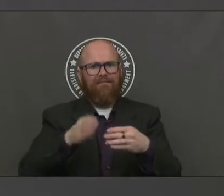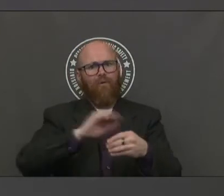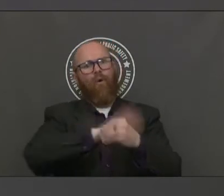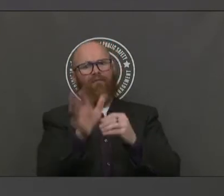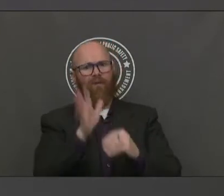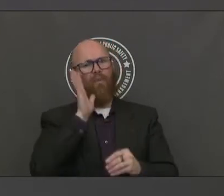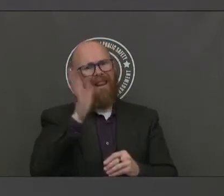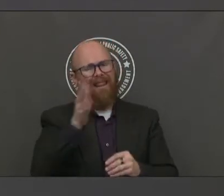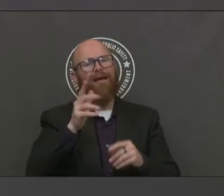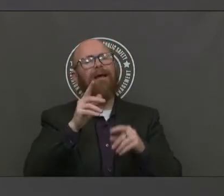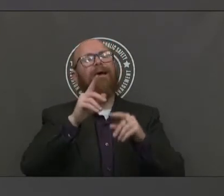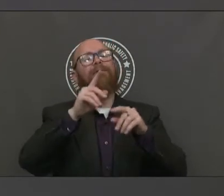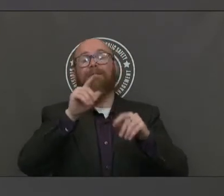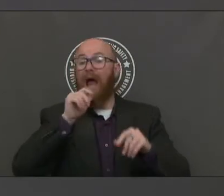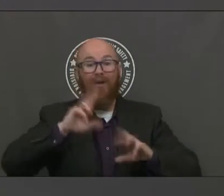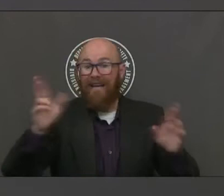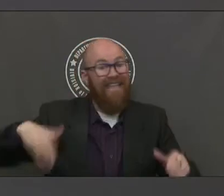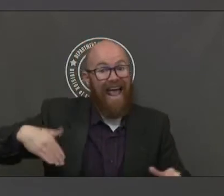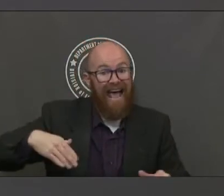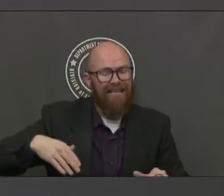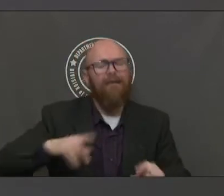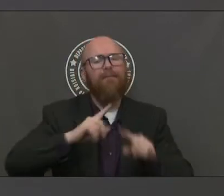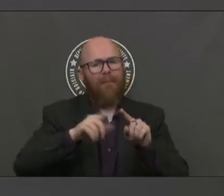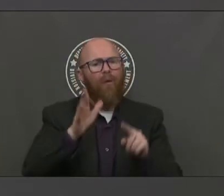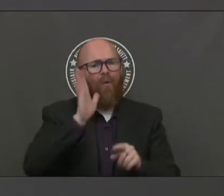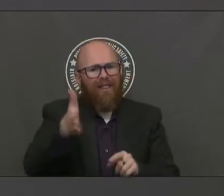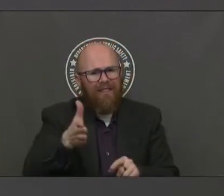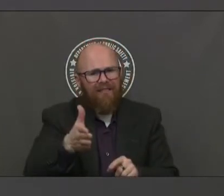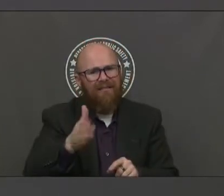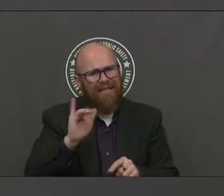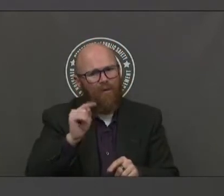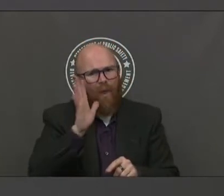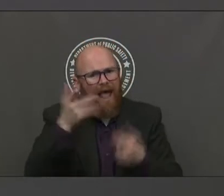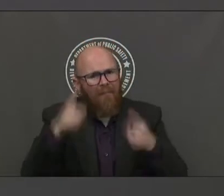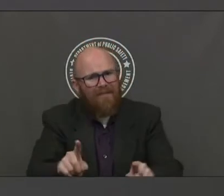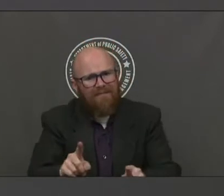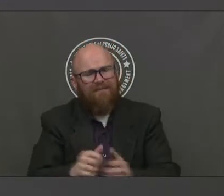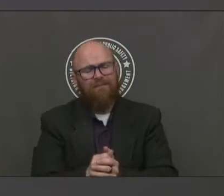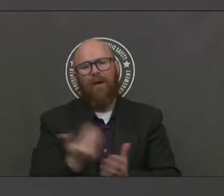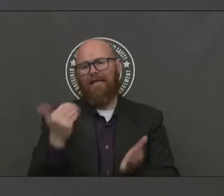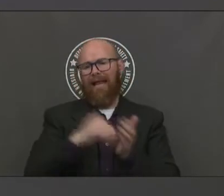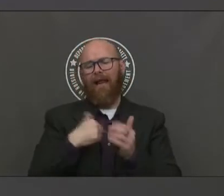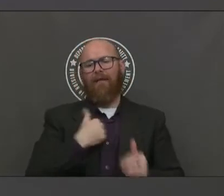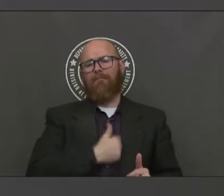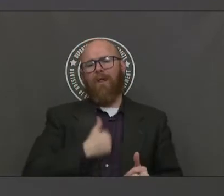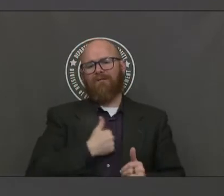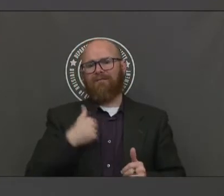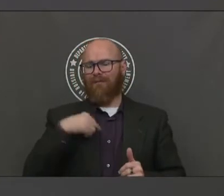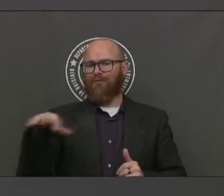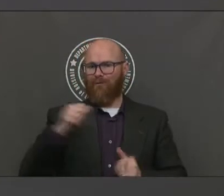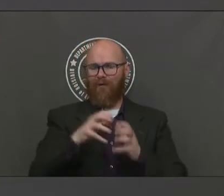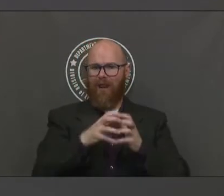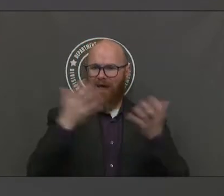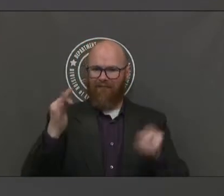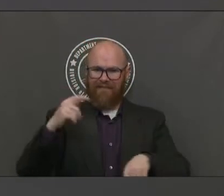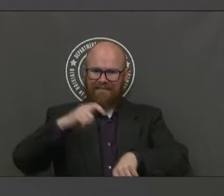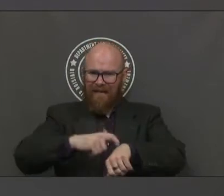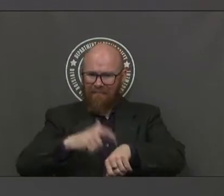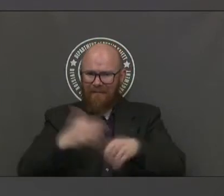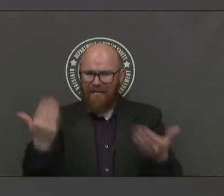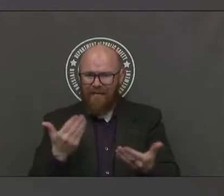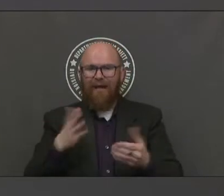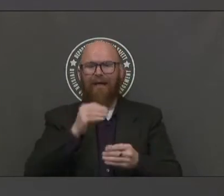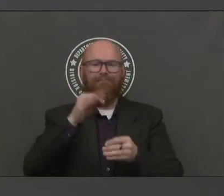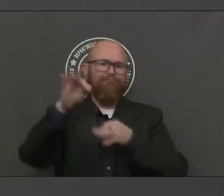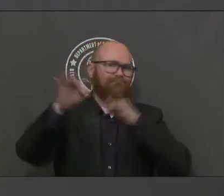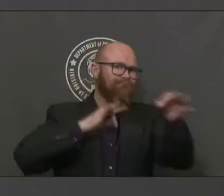now when there's still the potential for those outbreaks to happen. So I apologize for taking so much time and pontificating so